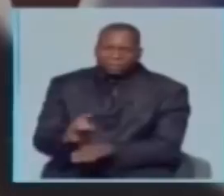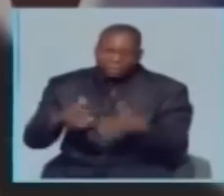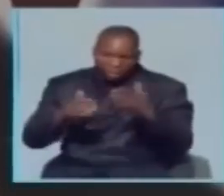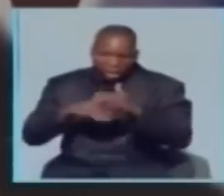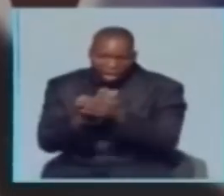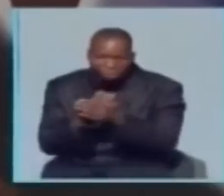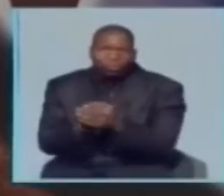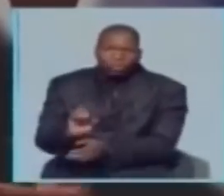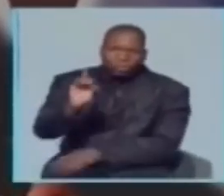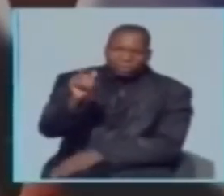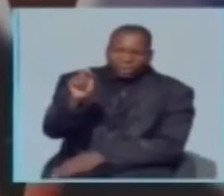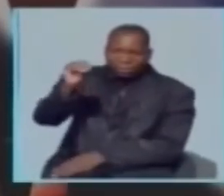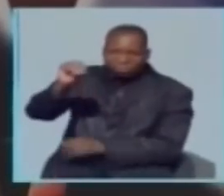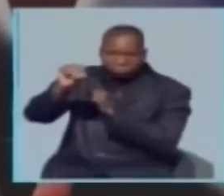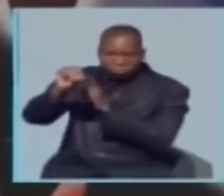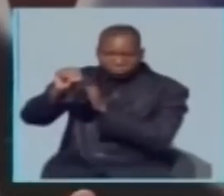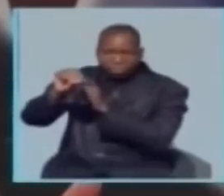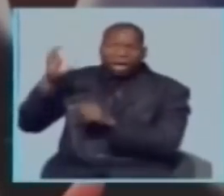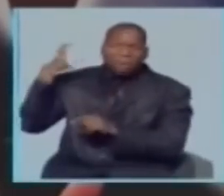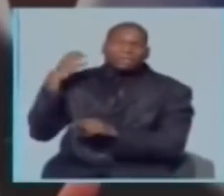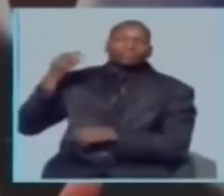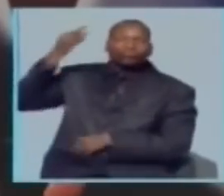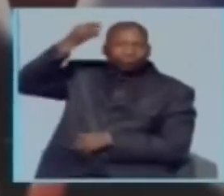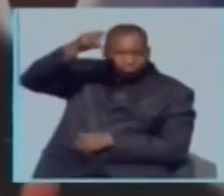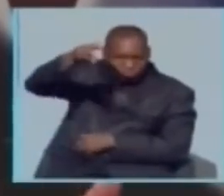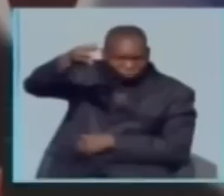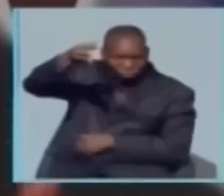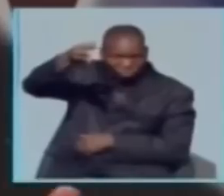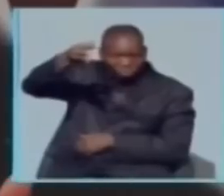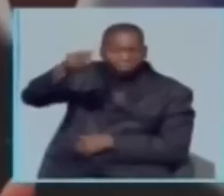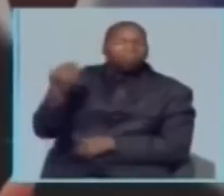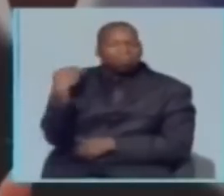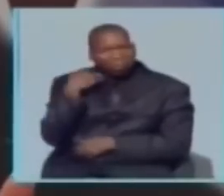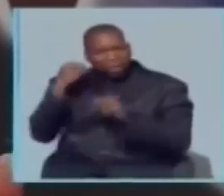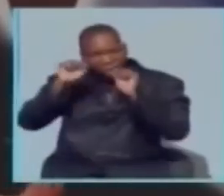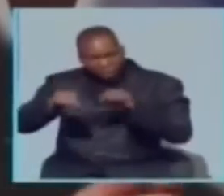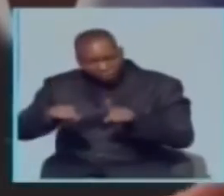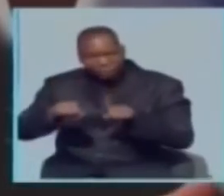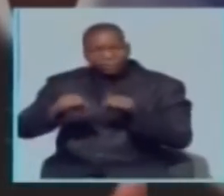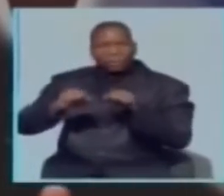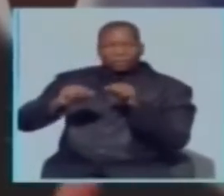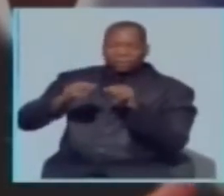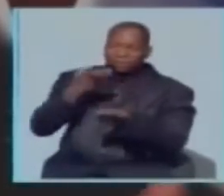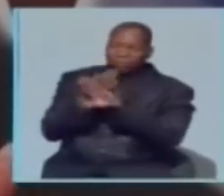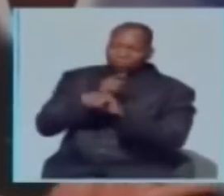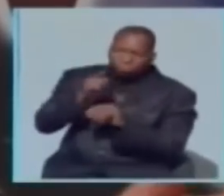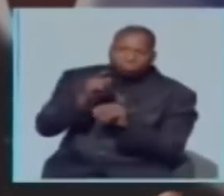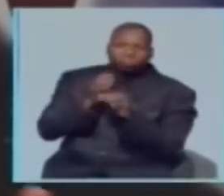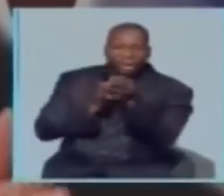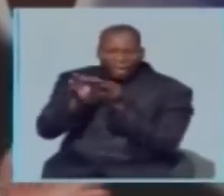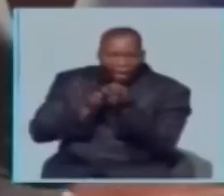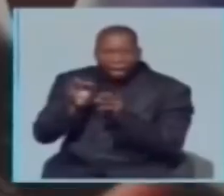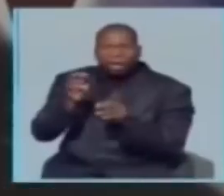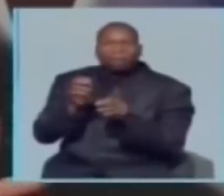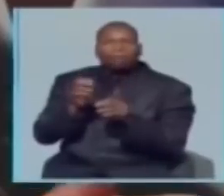capacity must have consequences in the future. Does this reflect, you talk so much about how people care and